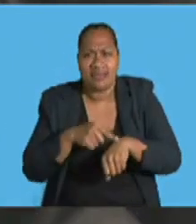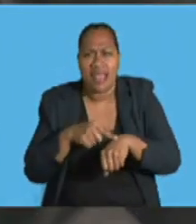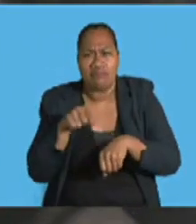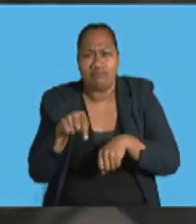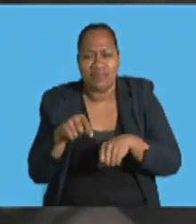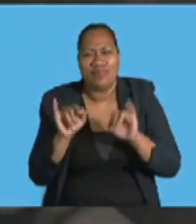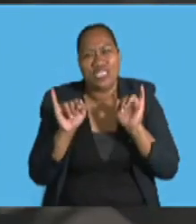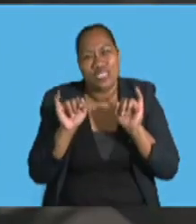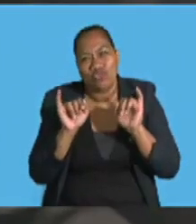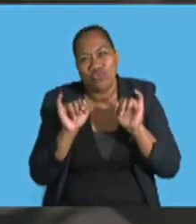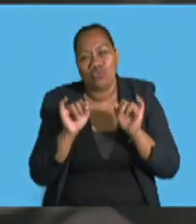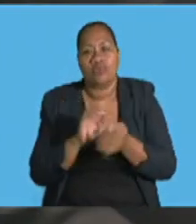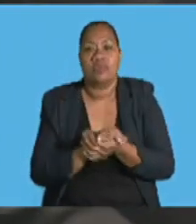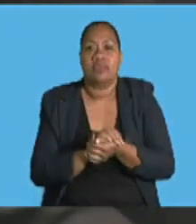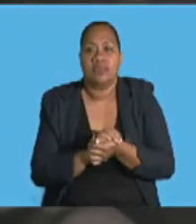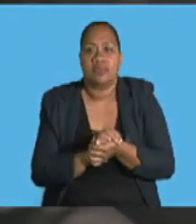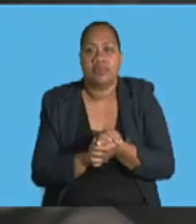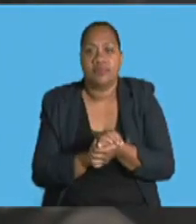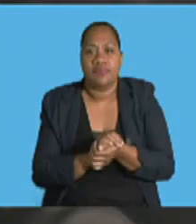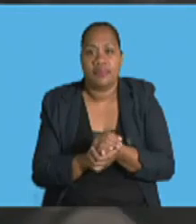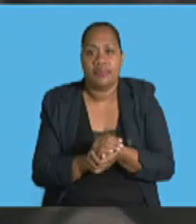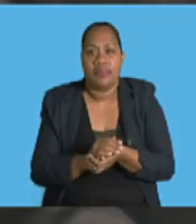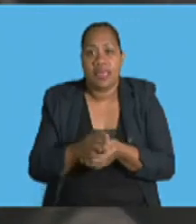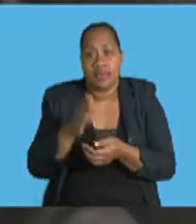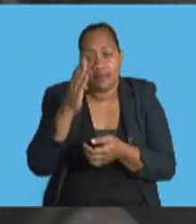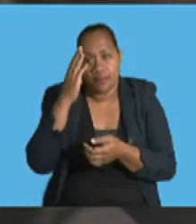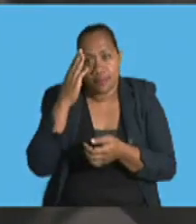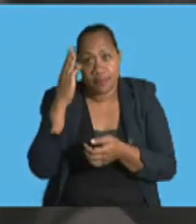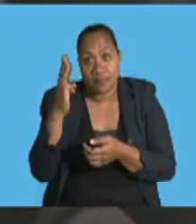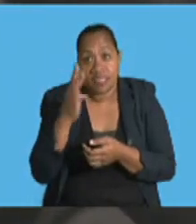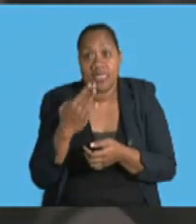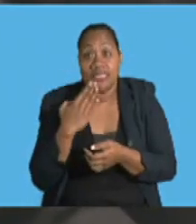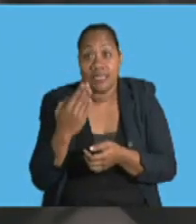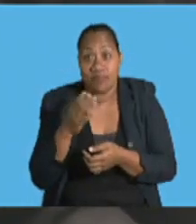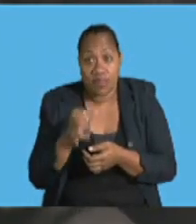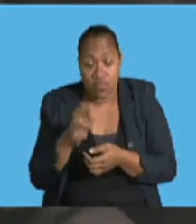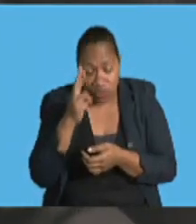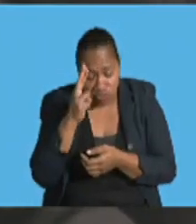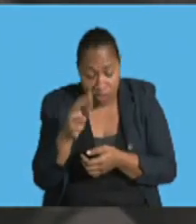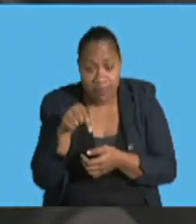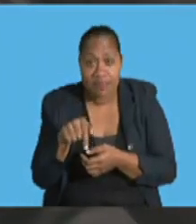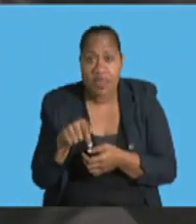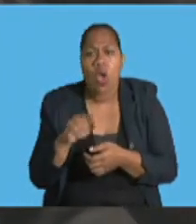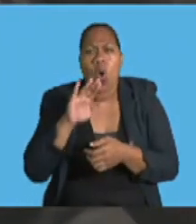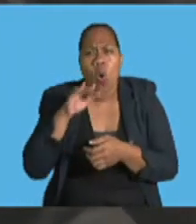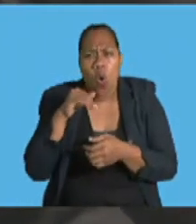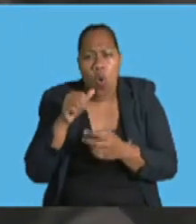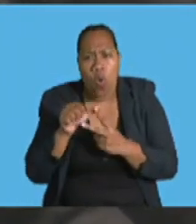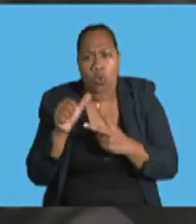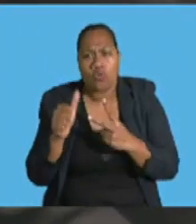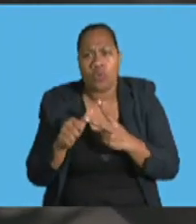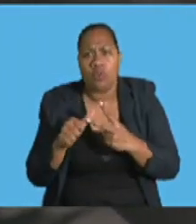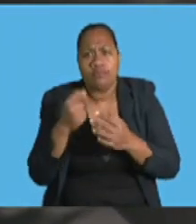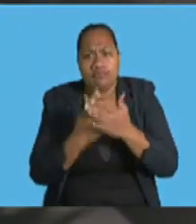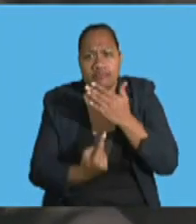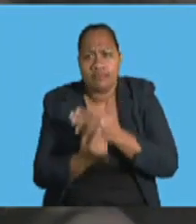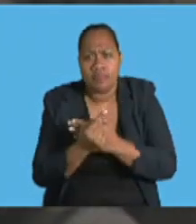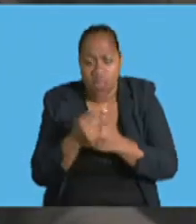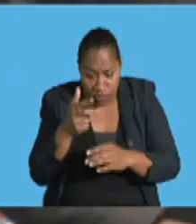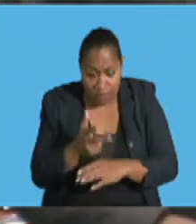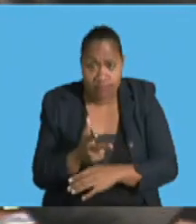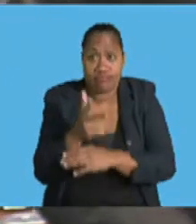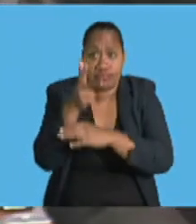issue. Mr. Speaker, sir, discussions will also be held to link up the existing CCTV